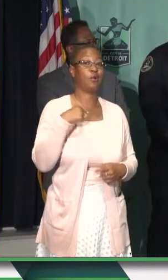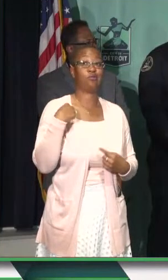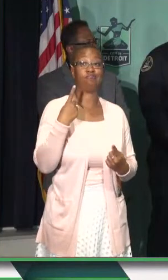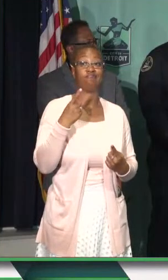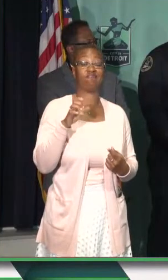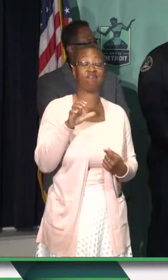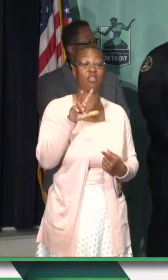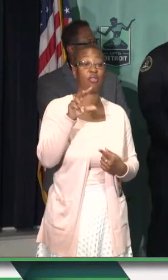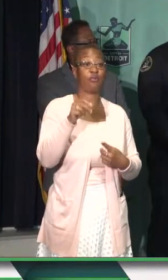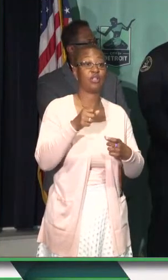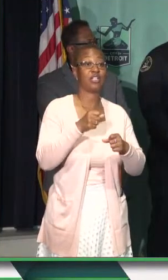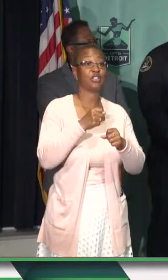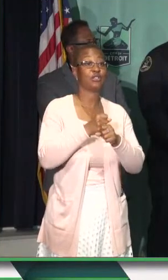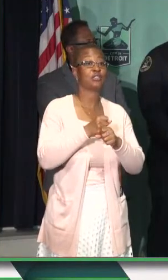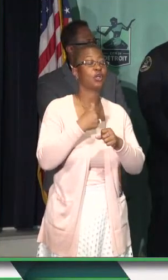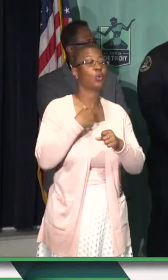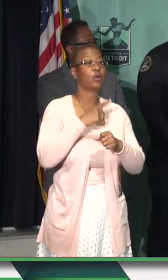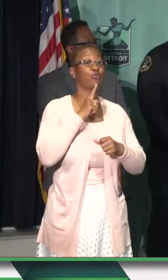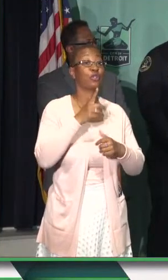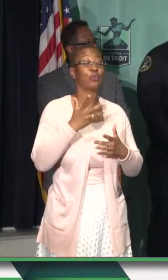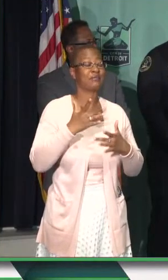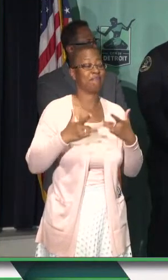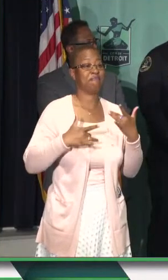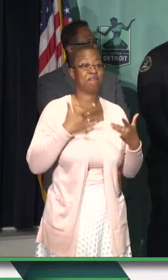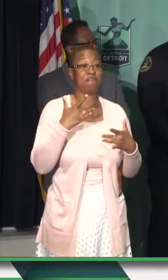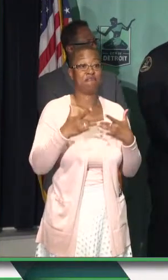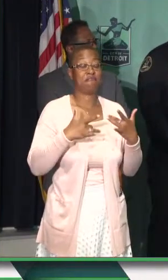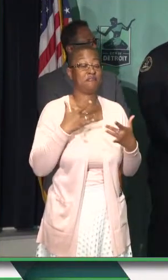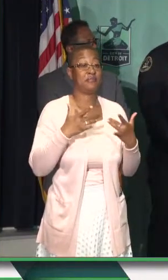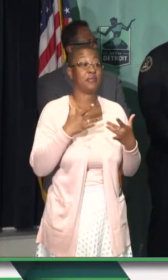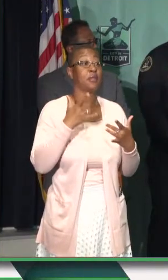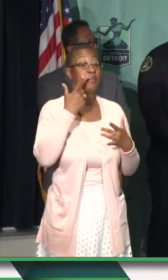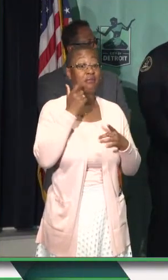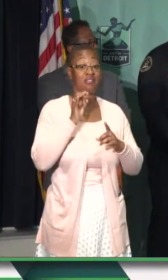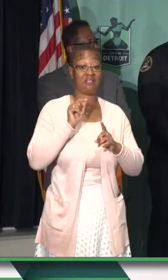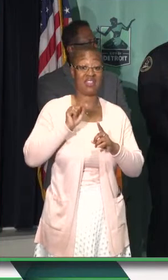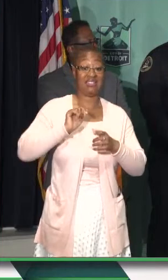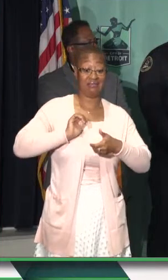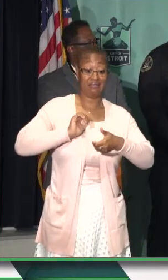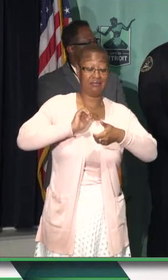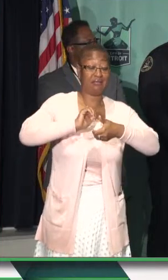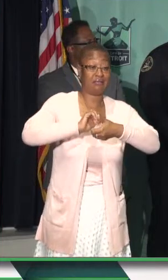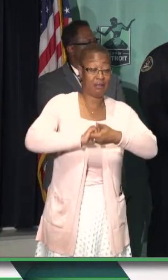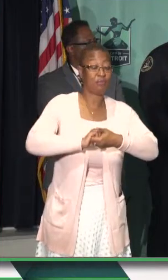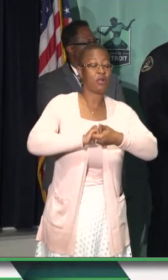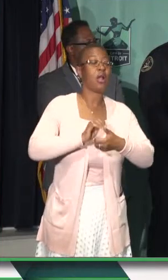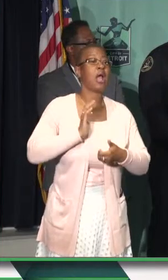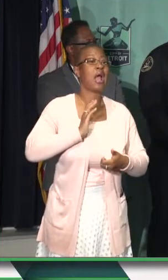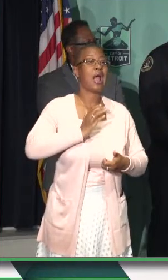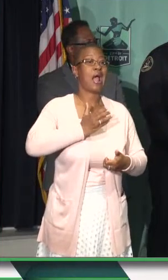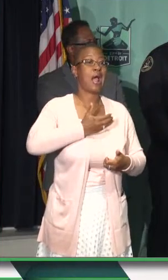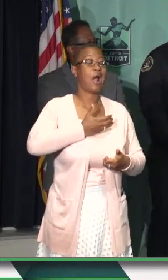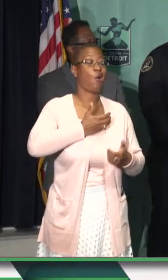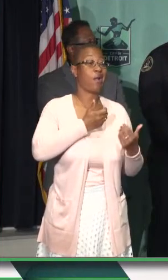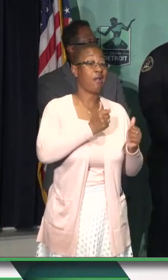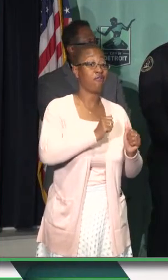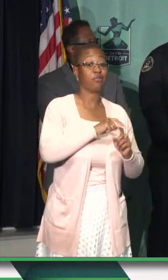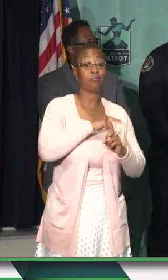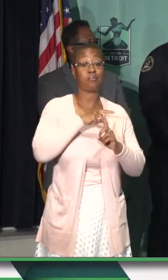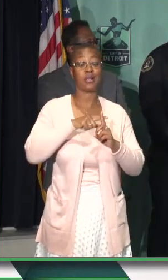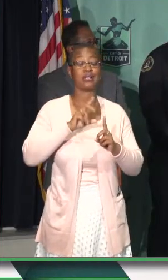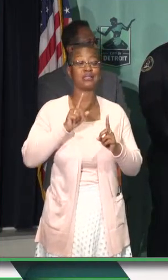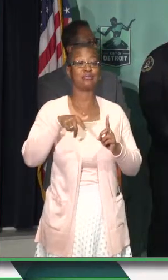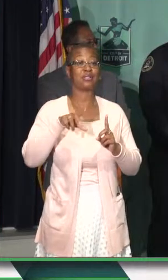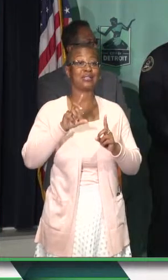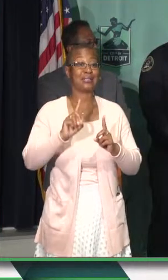30 years and excited about the fact that as a result of this collaboration, our efforts and the efforts of